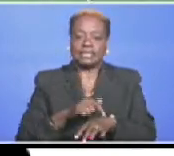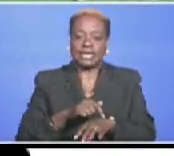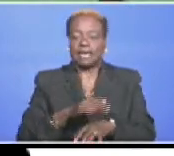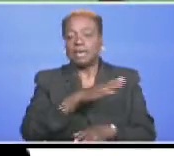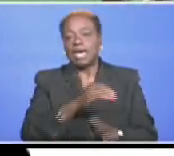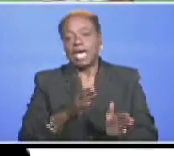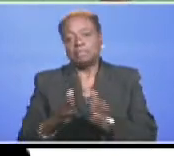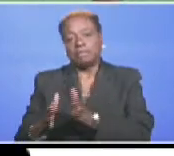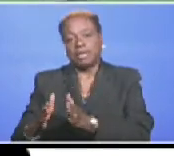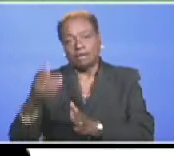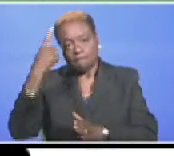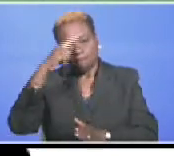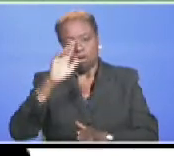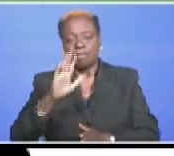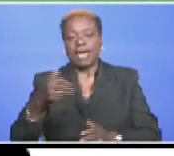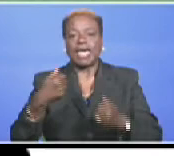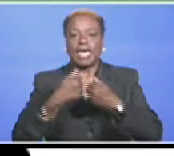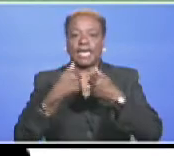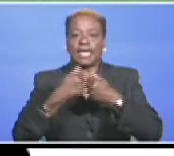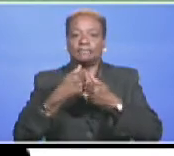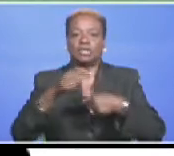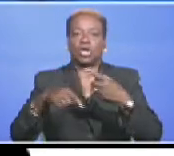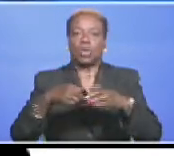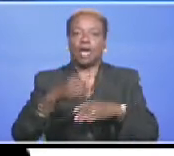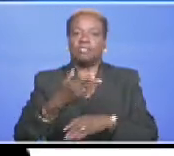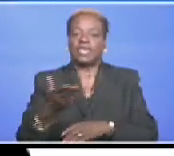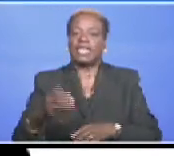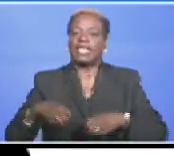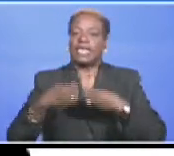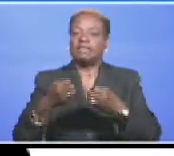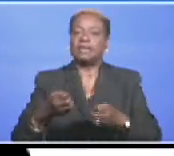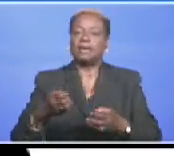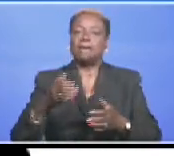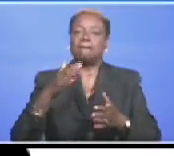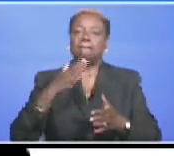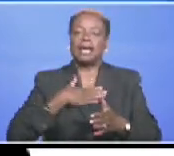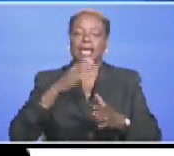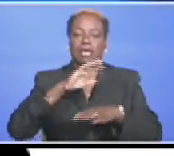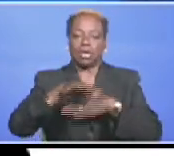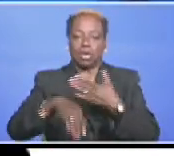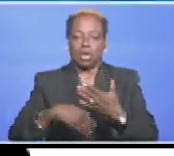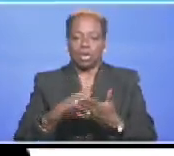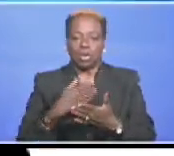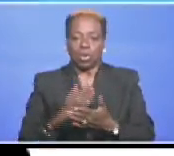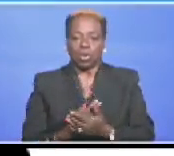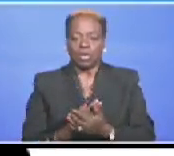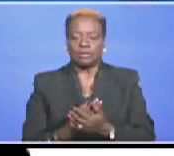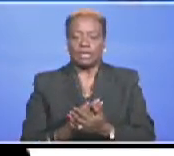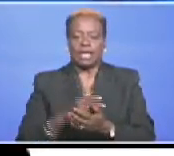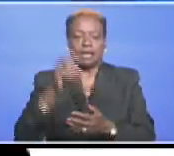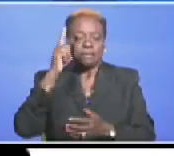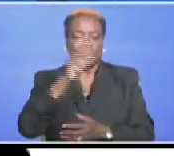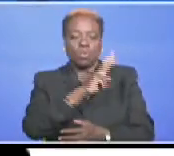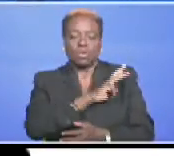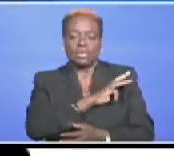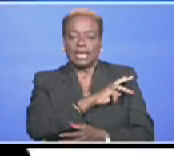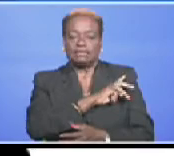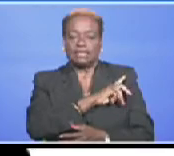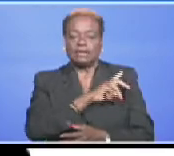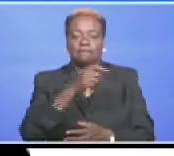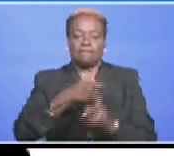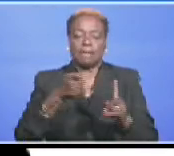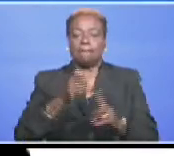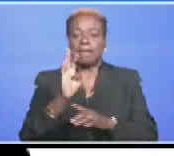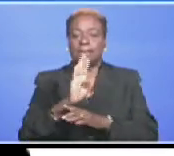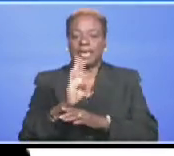my matches and just go there and give it my all. Tangia Codrington from Barbados is one of the international